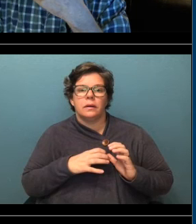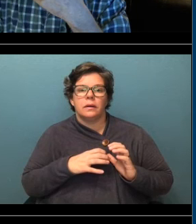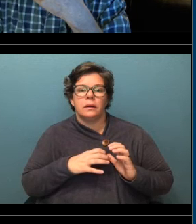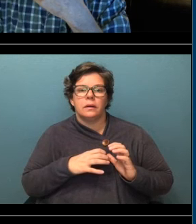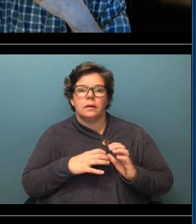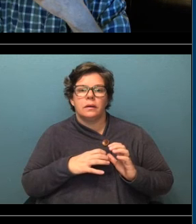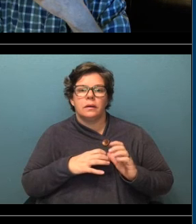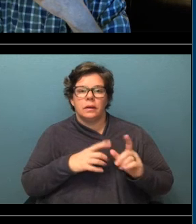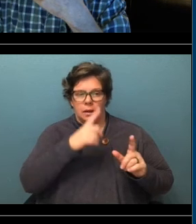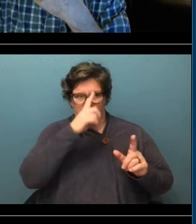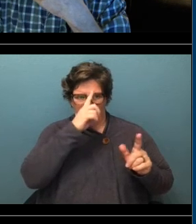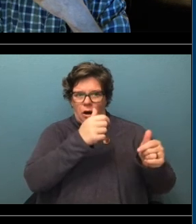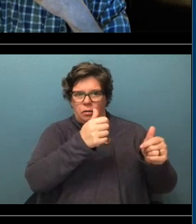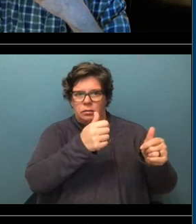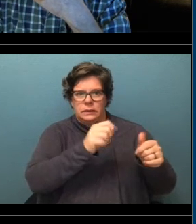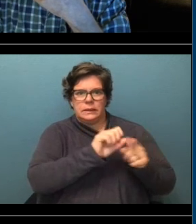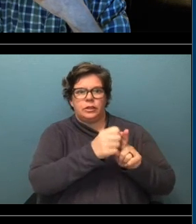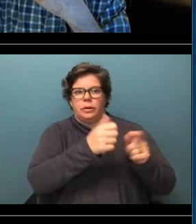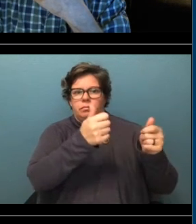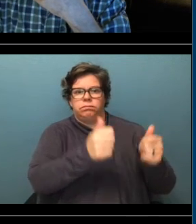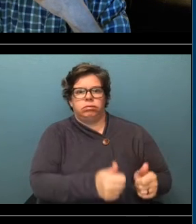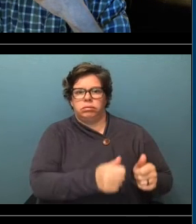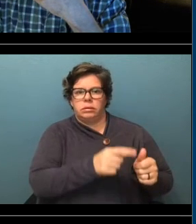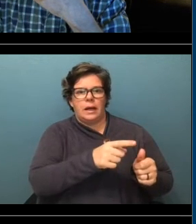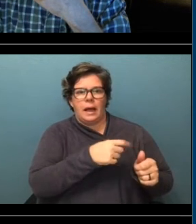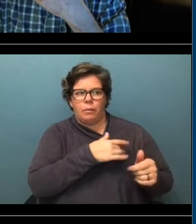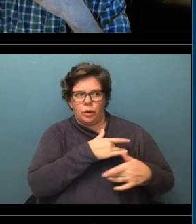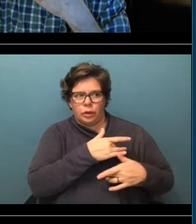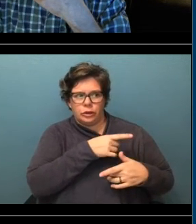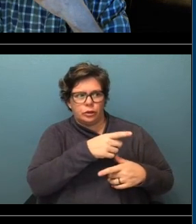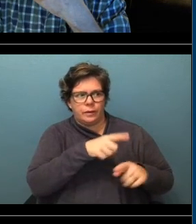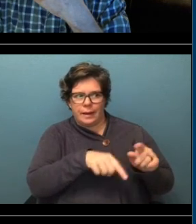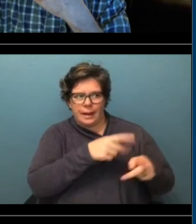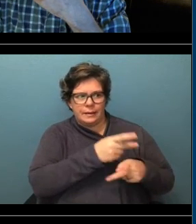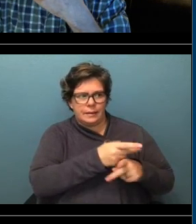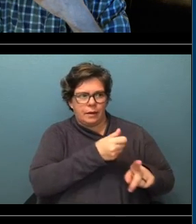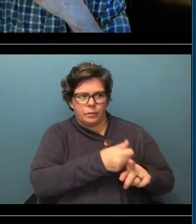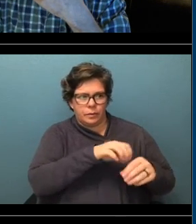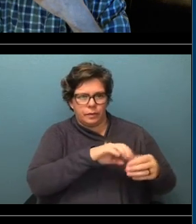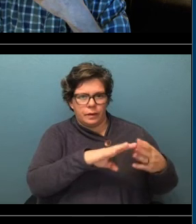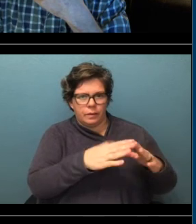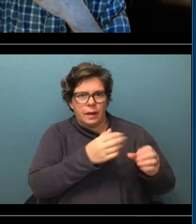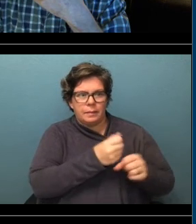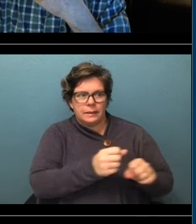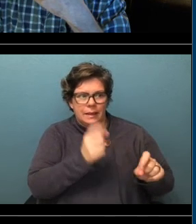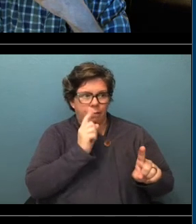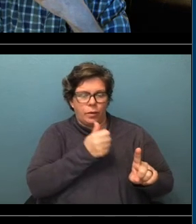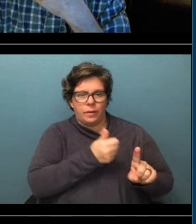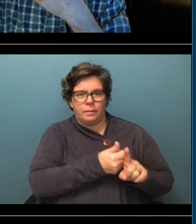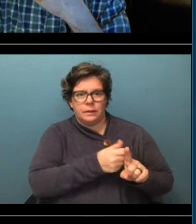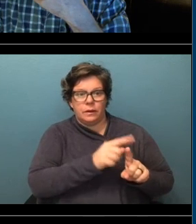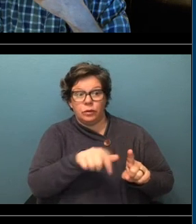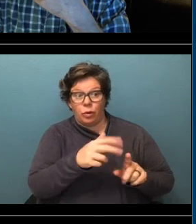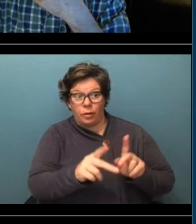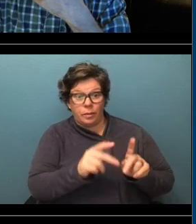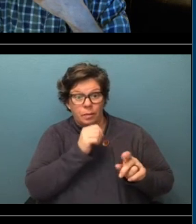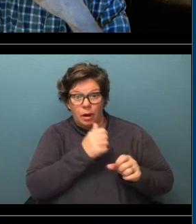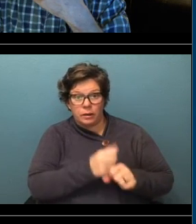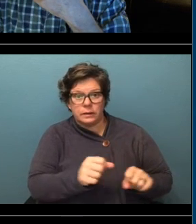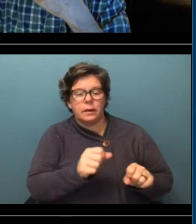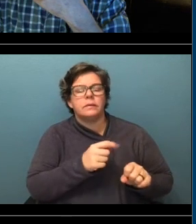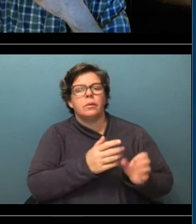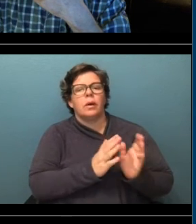where we're worried about them and their ability to take care of themselves in the community and maintain safety for themselves and others. And so we'll